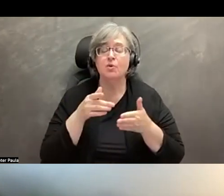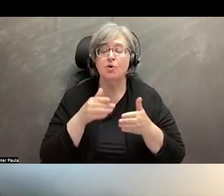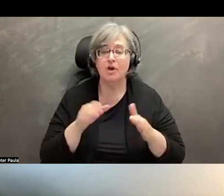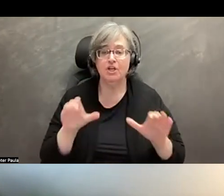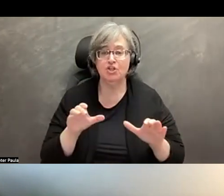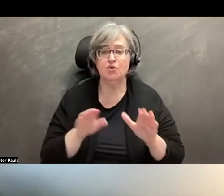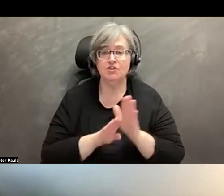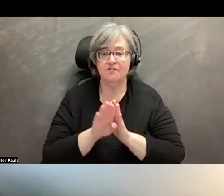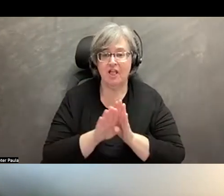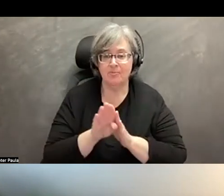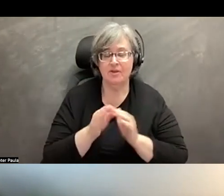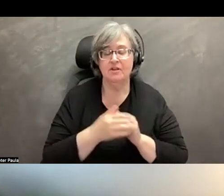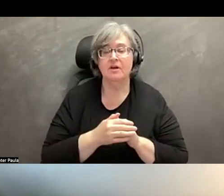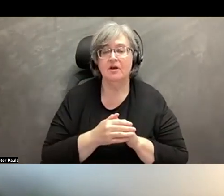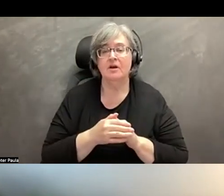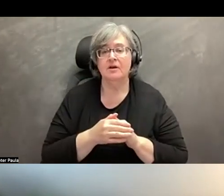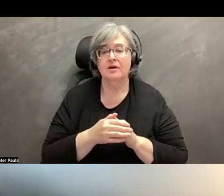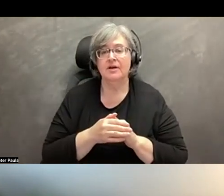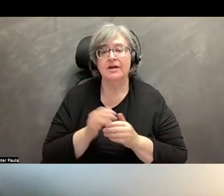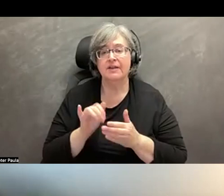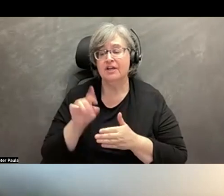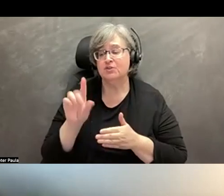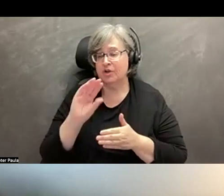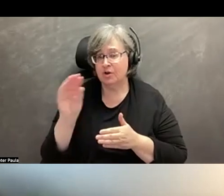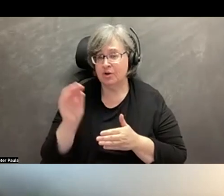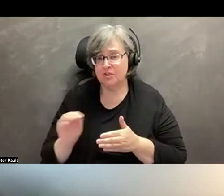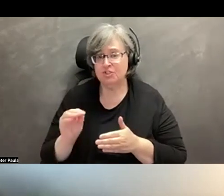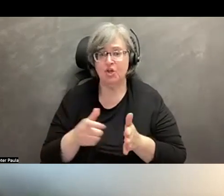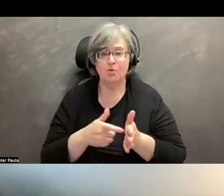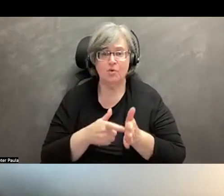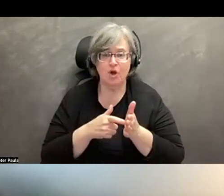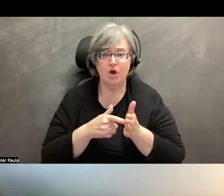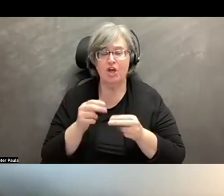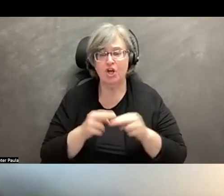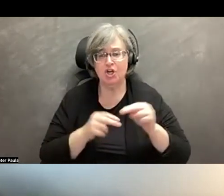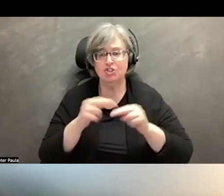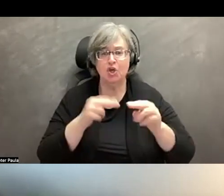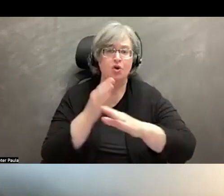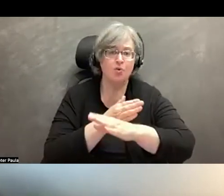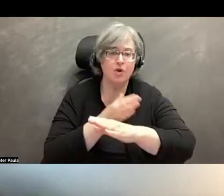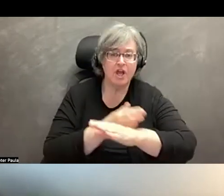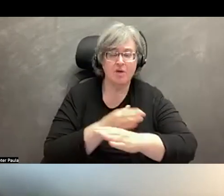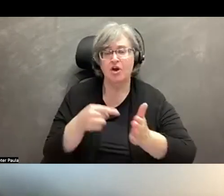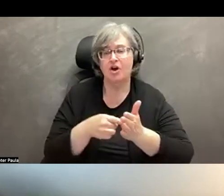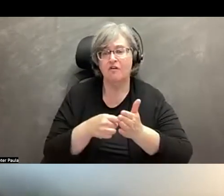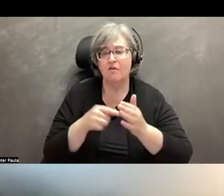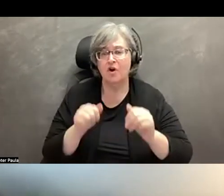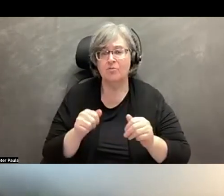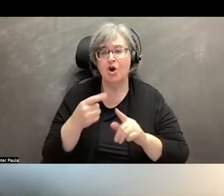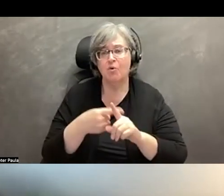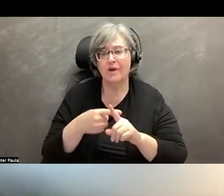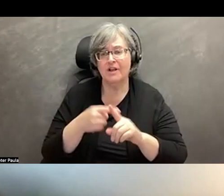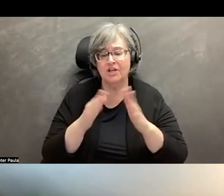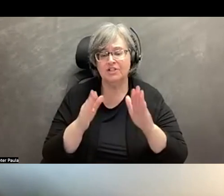designed to either acquire, construct, rehab affordable housing, rental housing for low and moderate